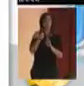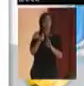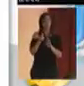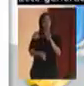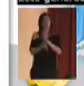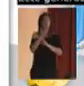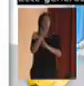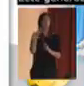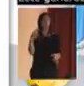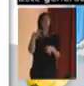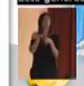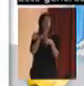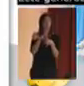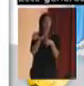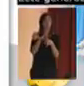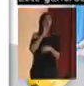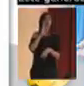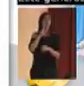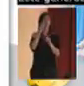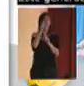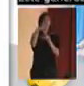this generator will be connected